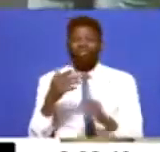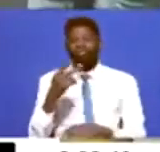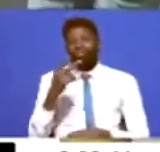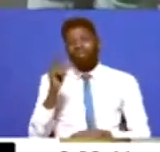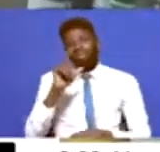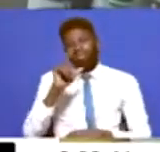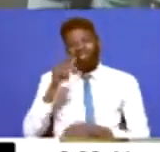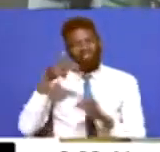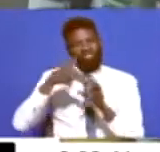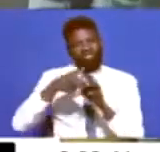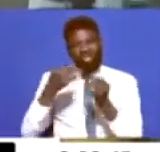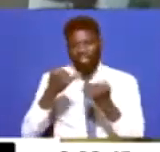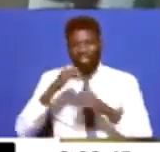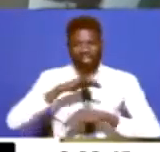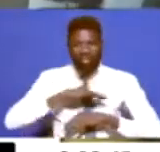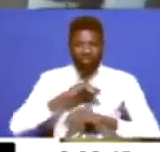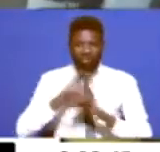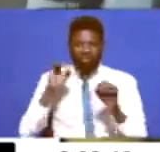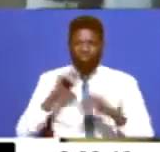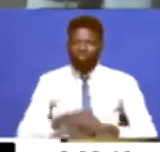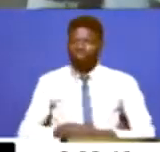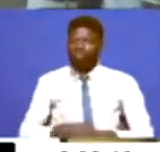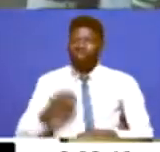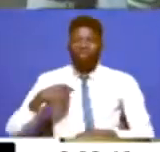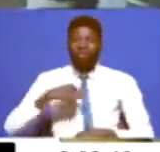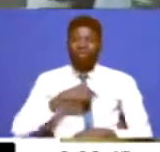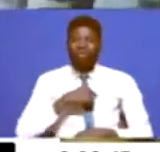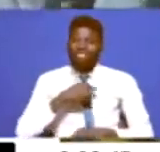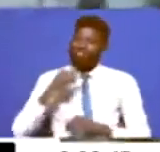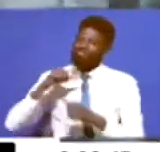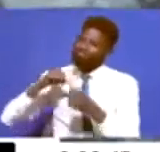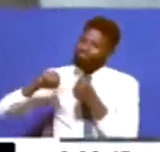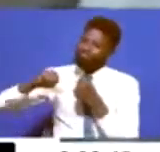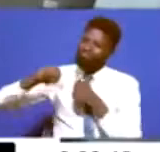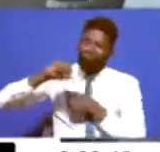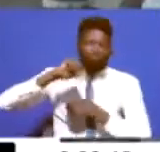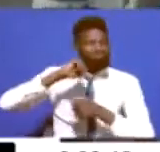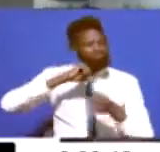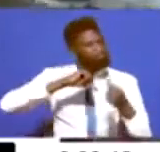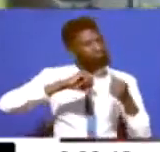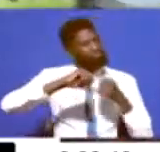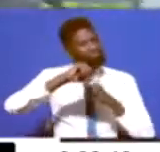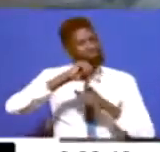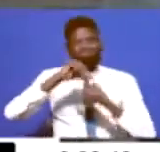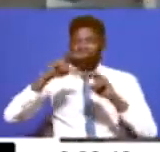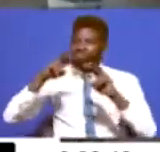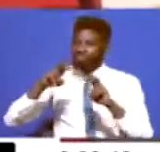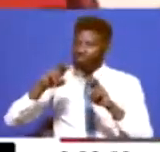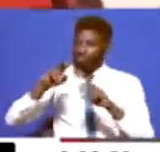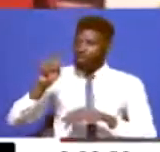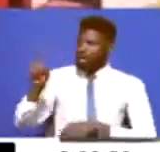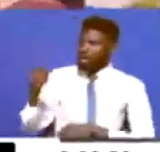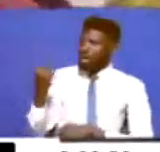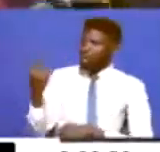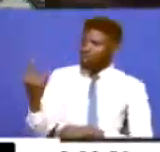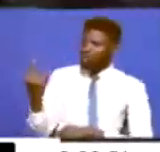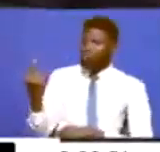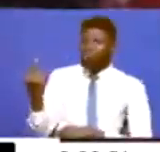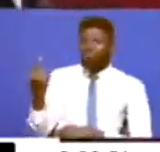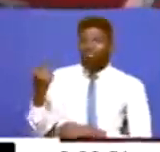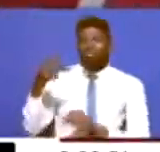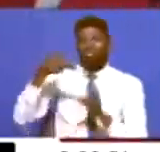Na tumezunguka sana. Hii ni kati ya pale pa mafuta pa pekee pamebaki hapa Kisumu.